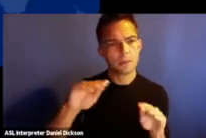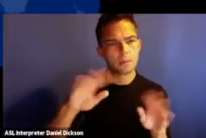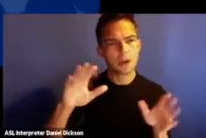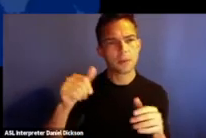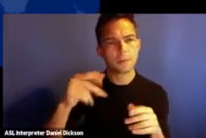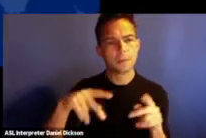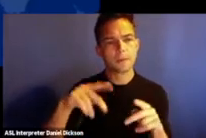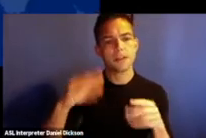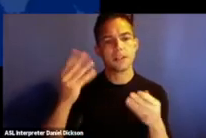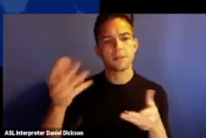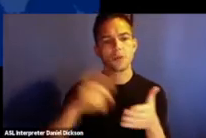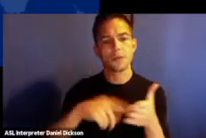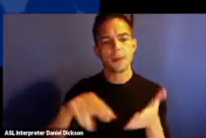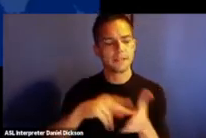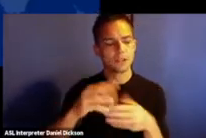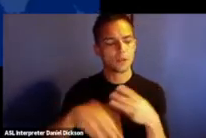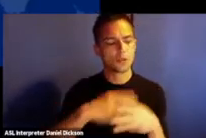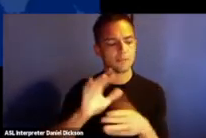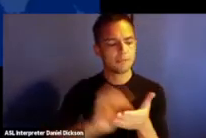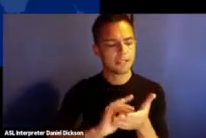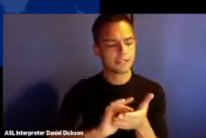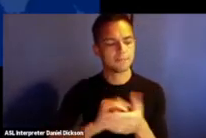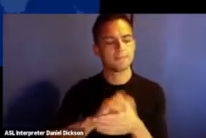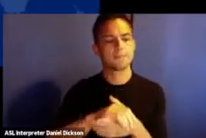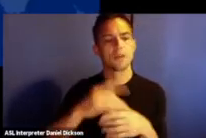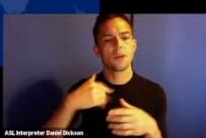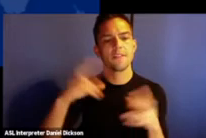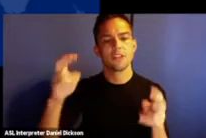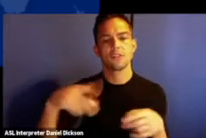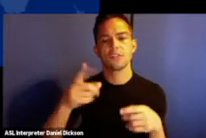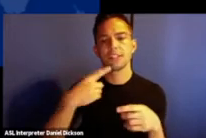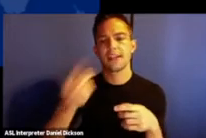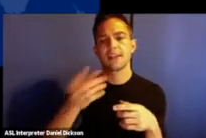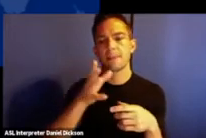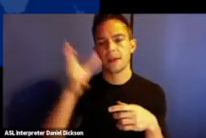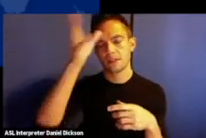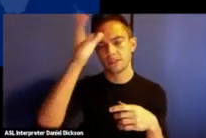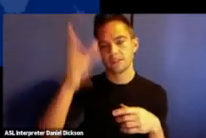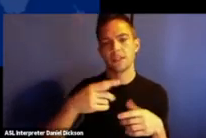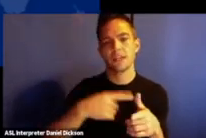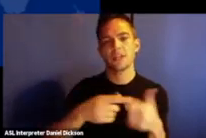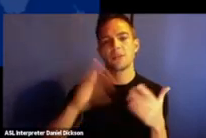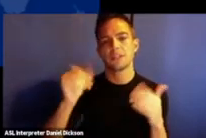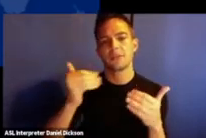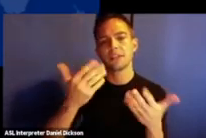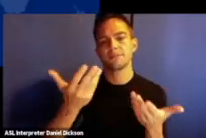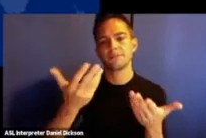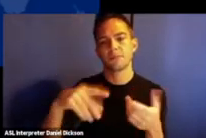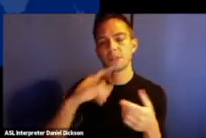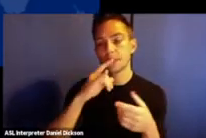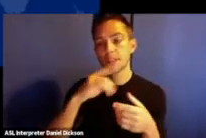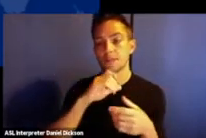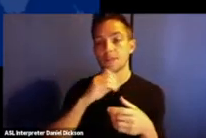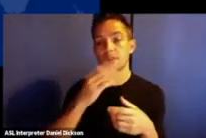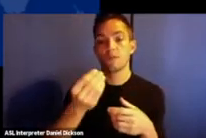in the world of medicine, because we have an issue of just telling the parents. And then we expect when the kids turn 14 to 18 to